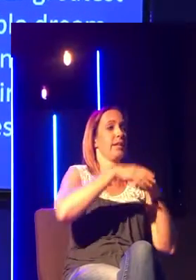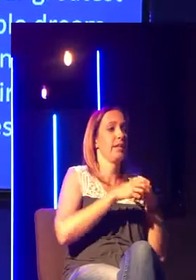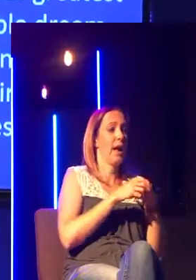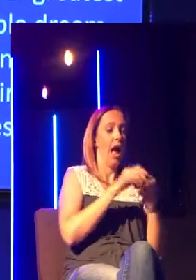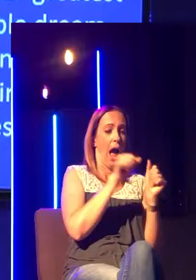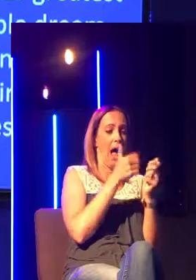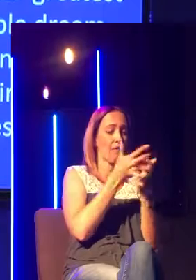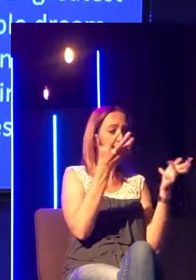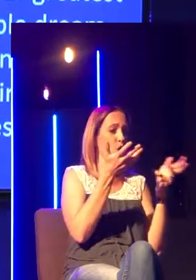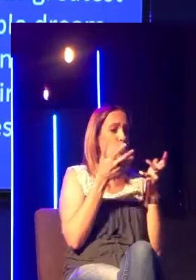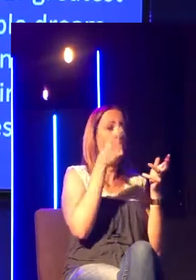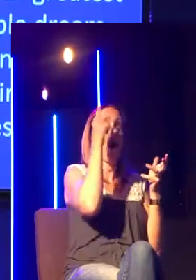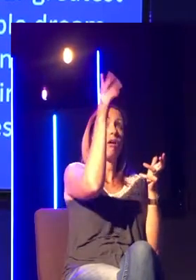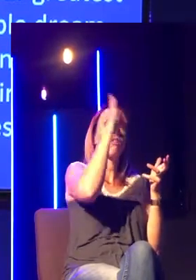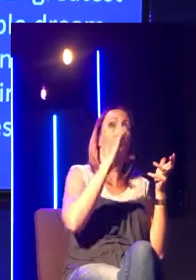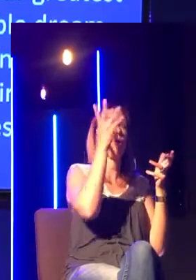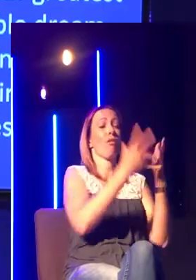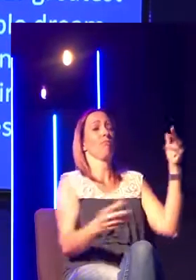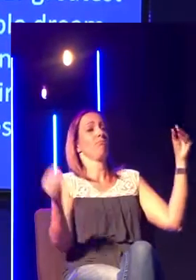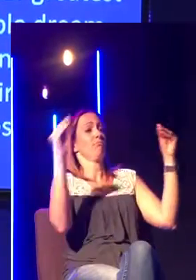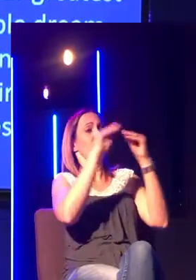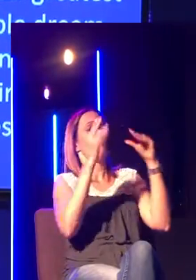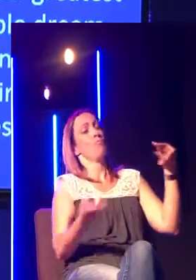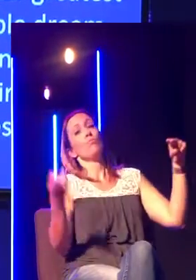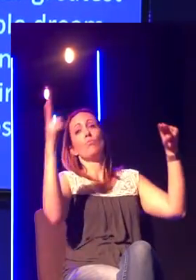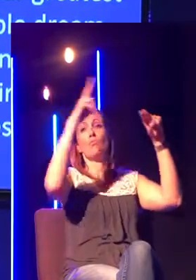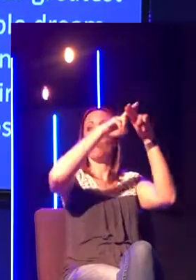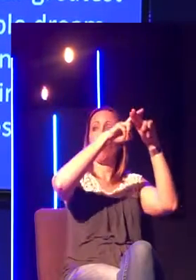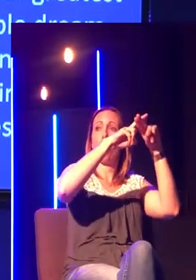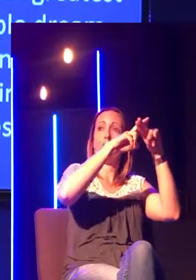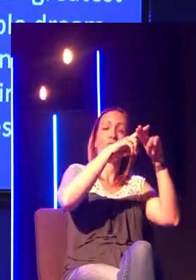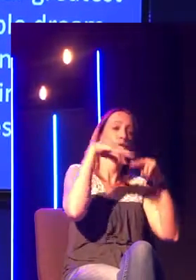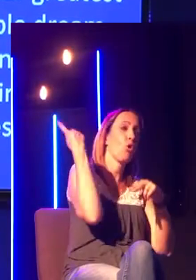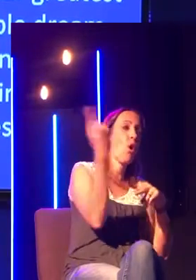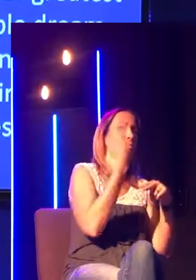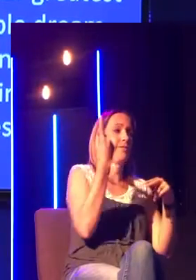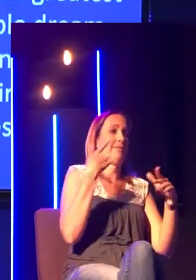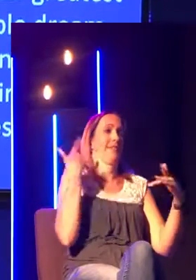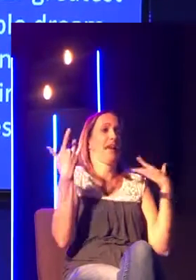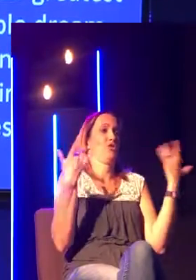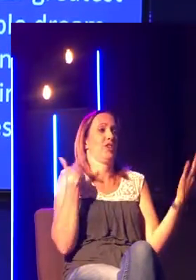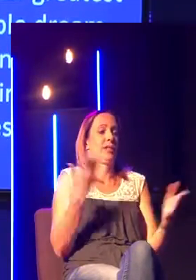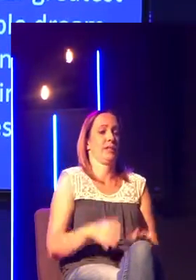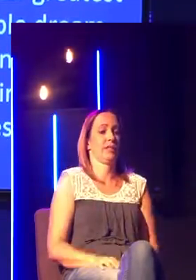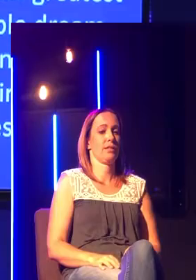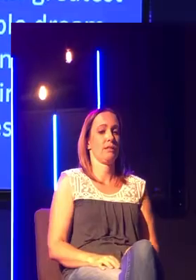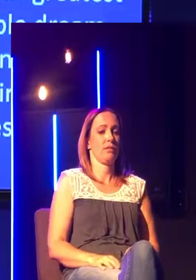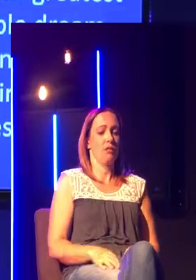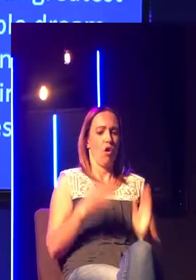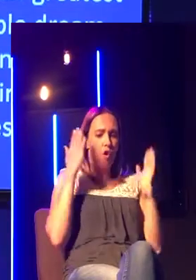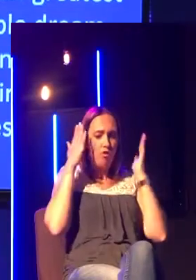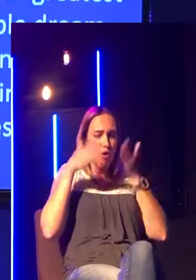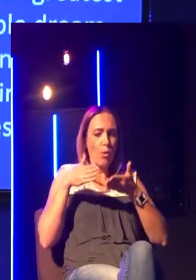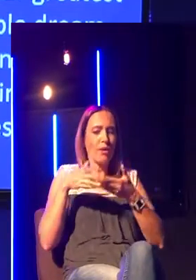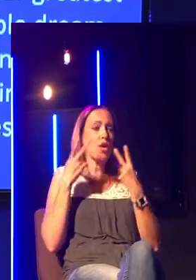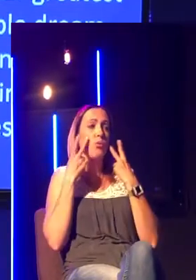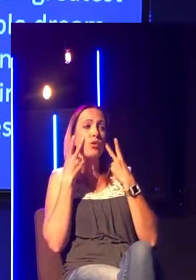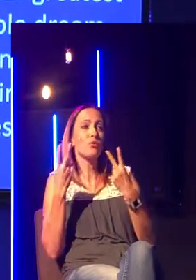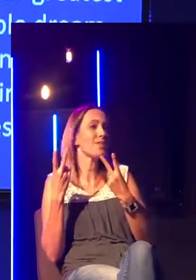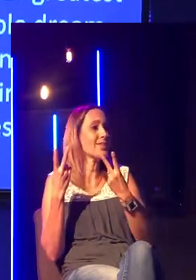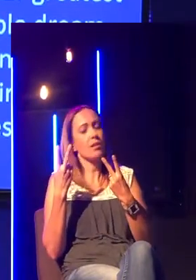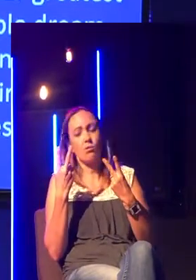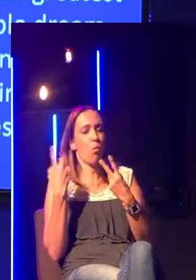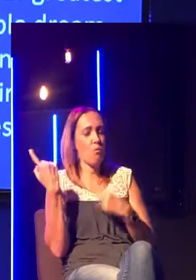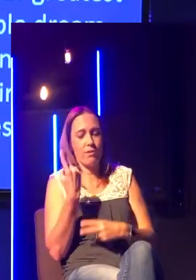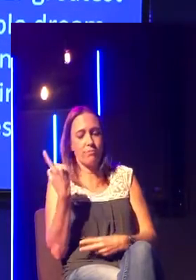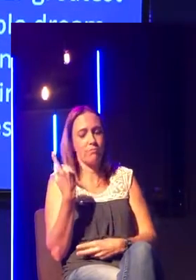all, for his miraculous power constantly energizes you. Stop focusing just on what you see, just on